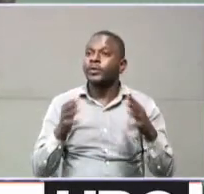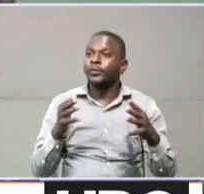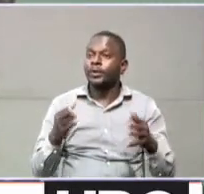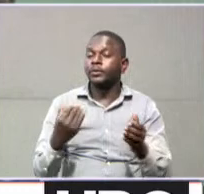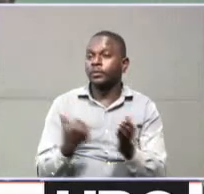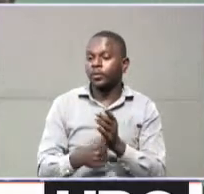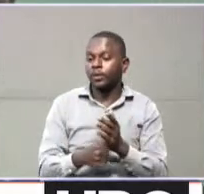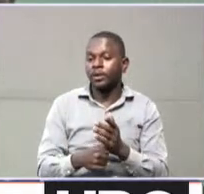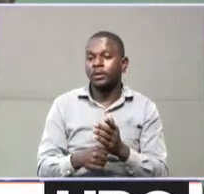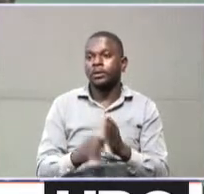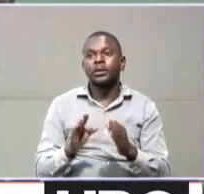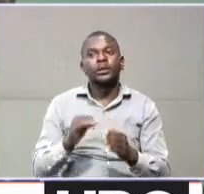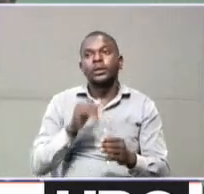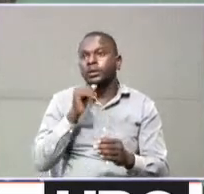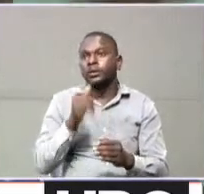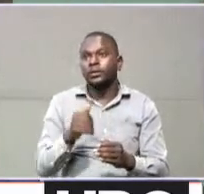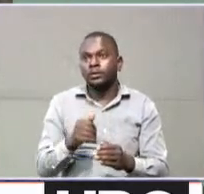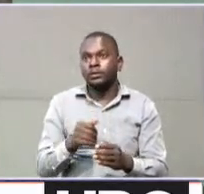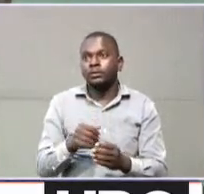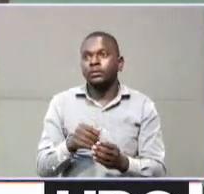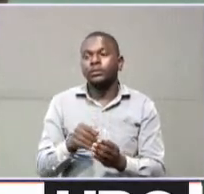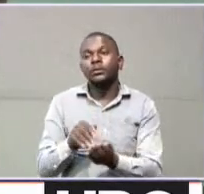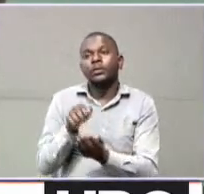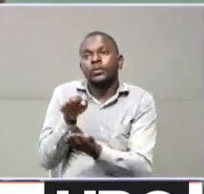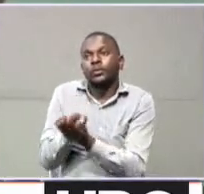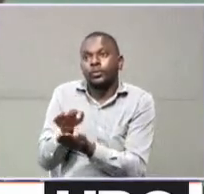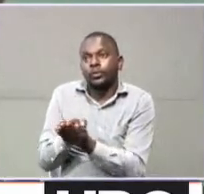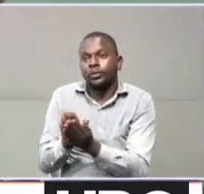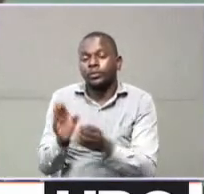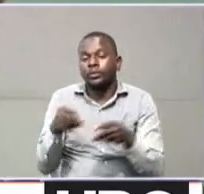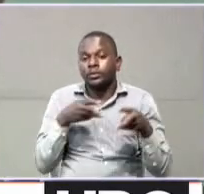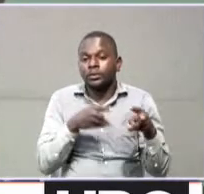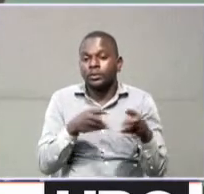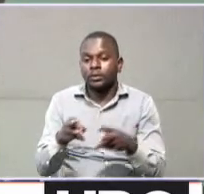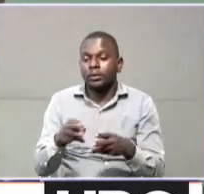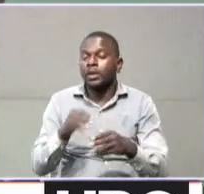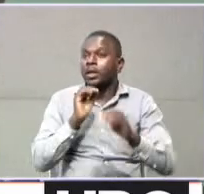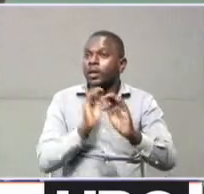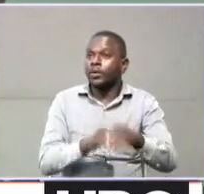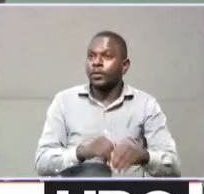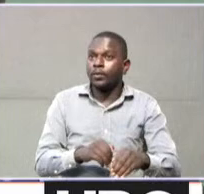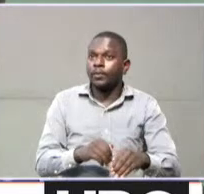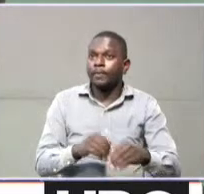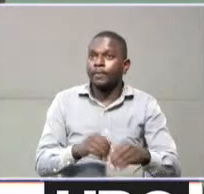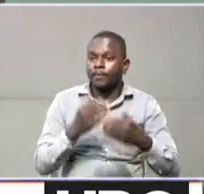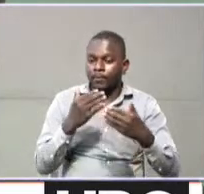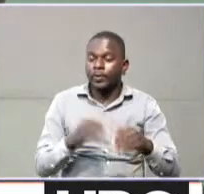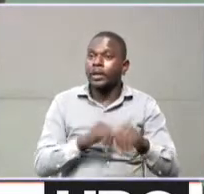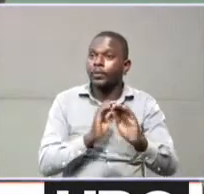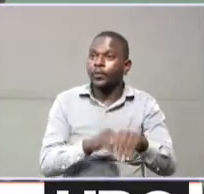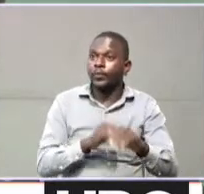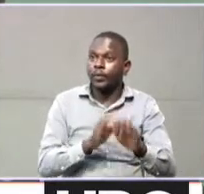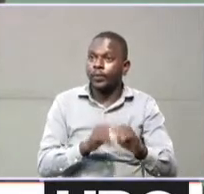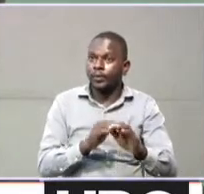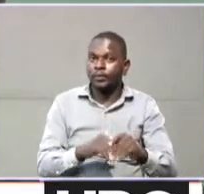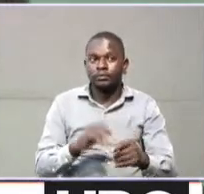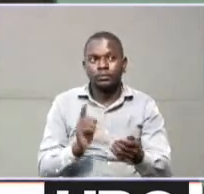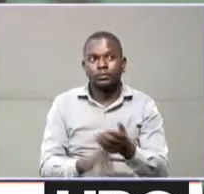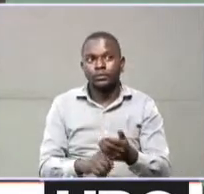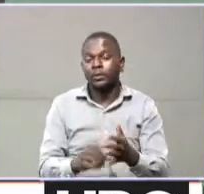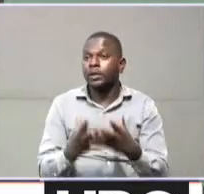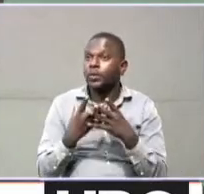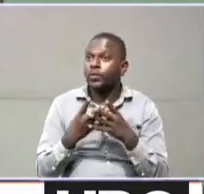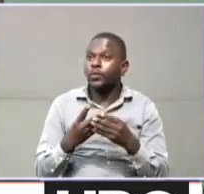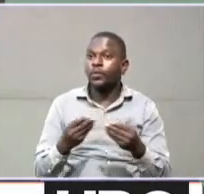problem we don't have the silo systems farmers at the end of a huge production they end up